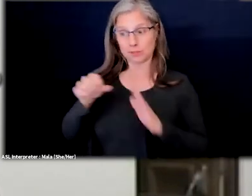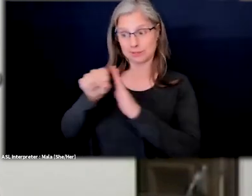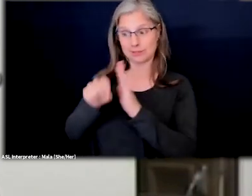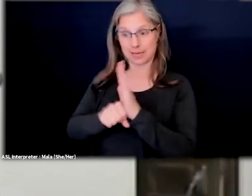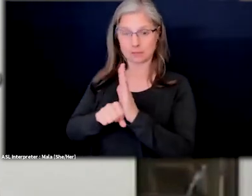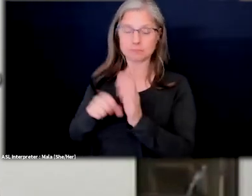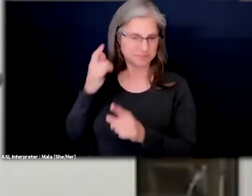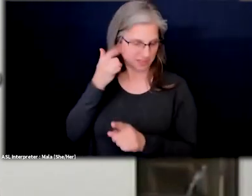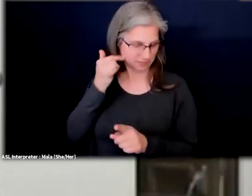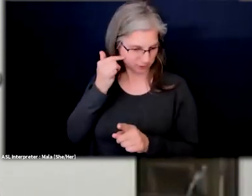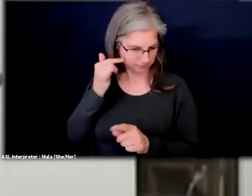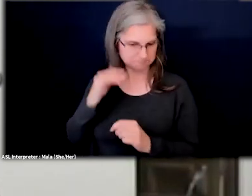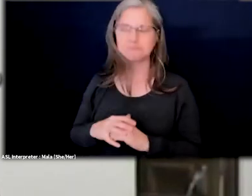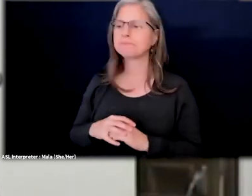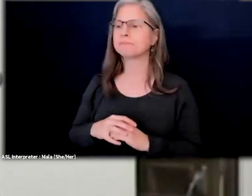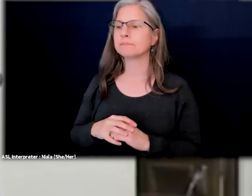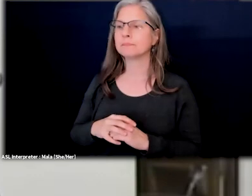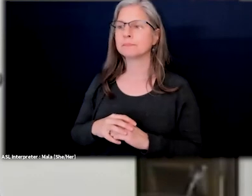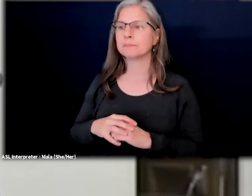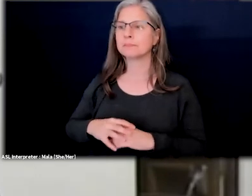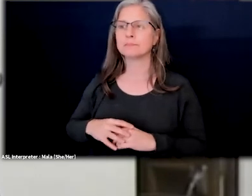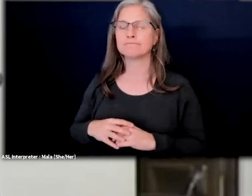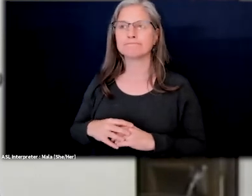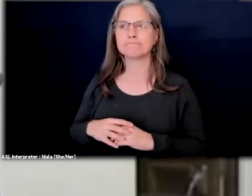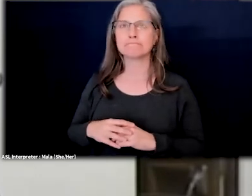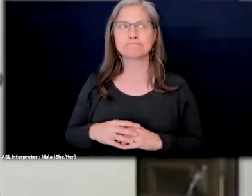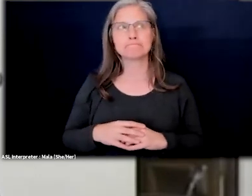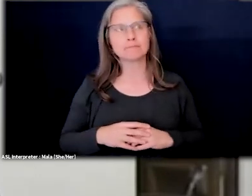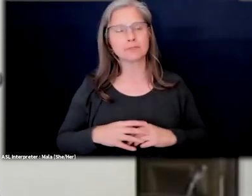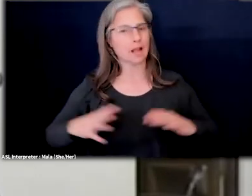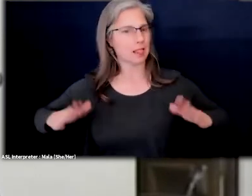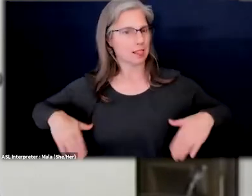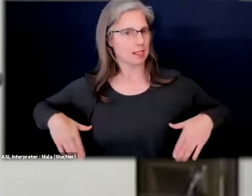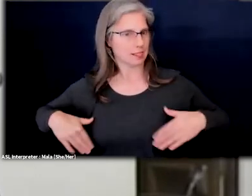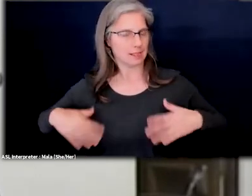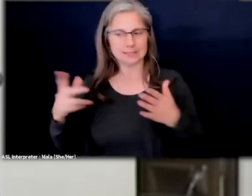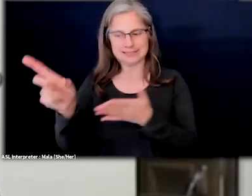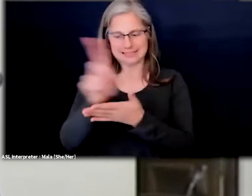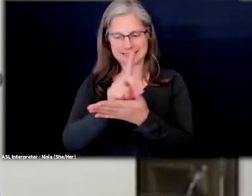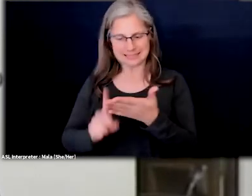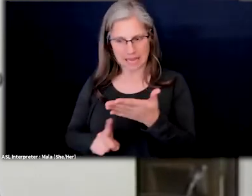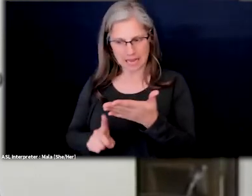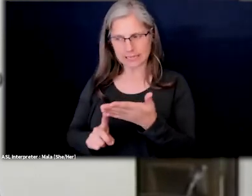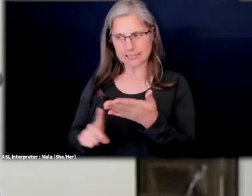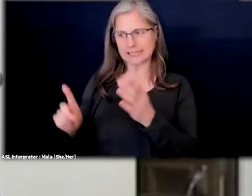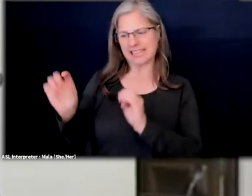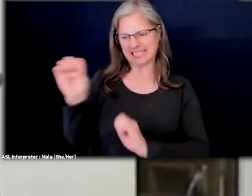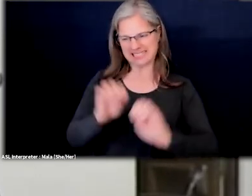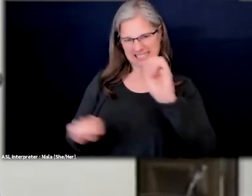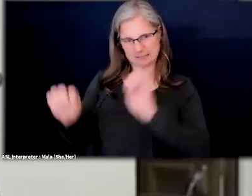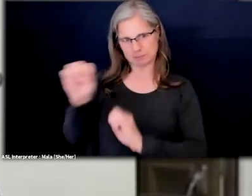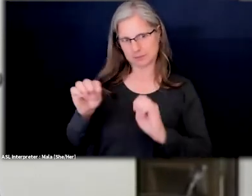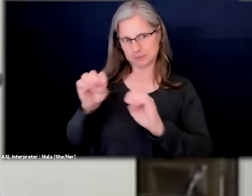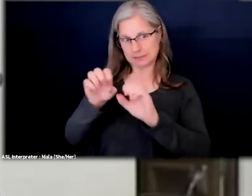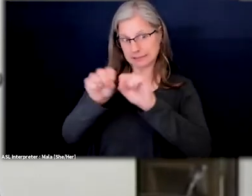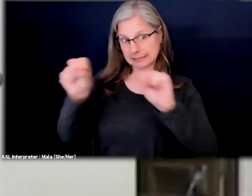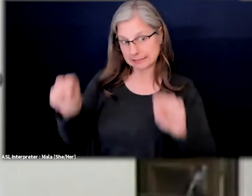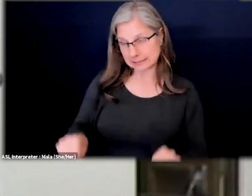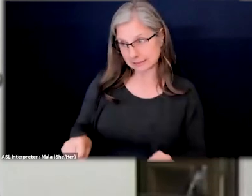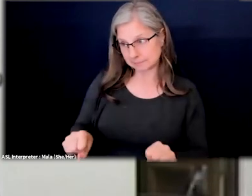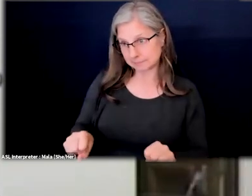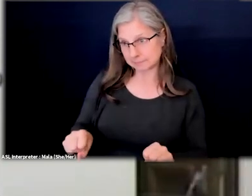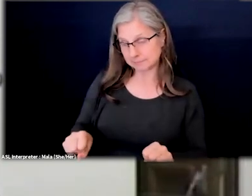California has yet to design an assessment system